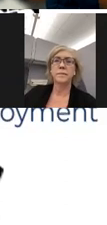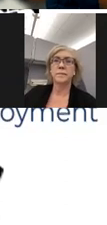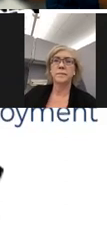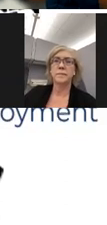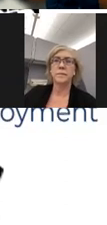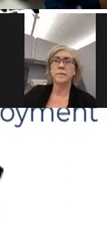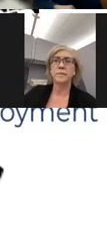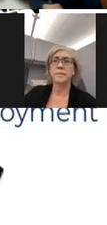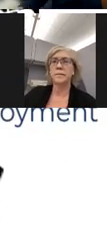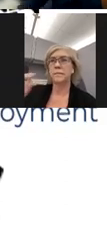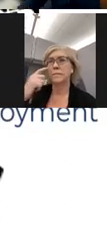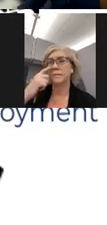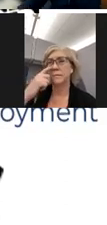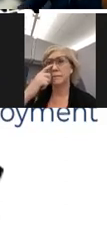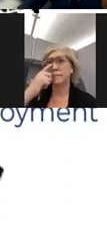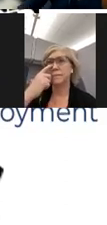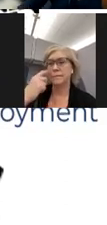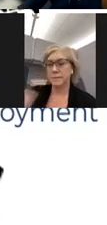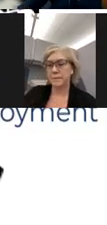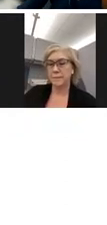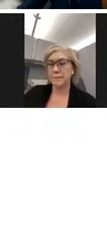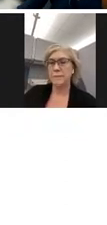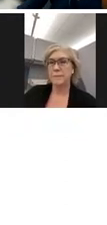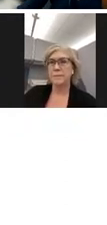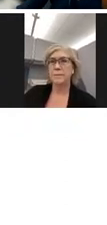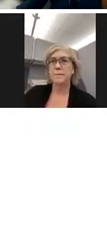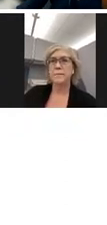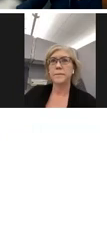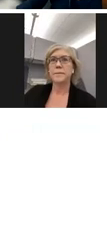are a very important part of what we do. Next slide.